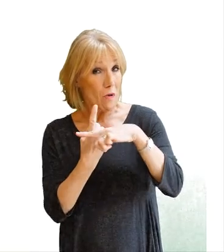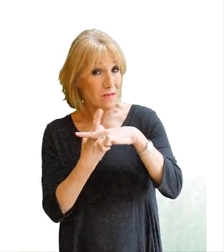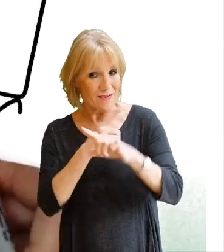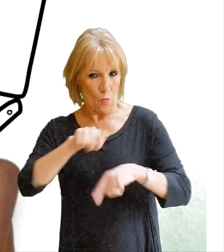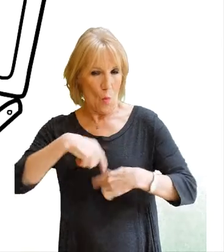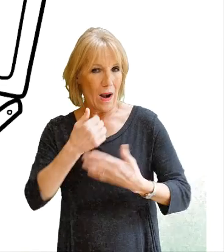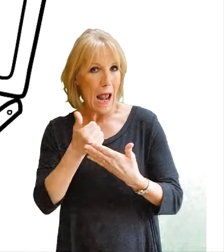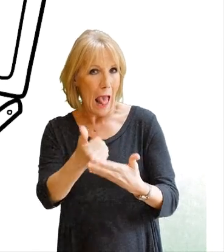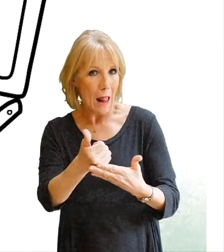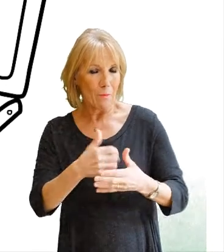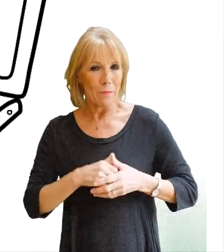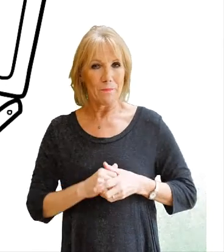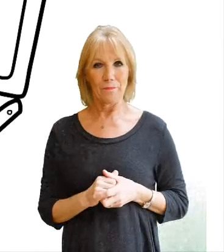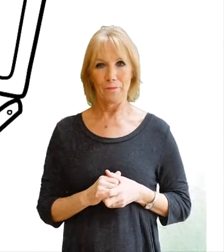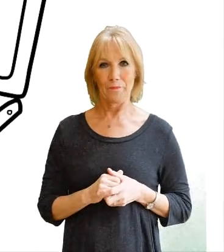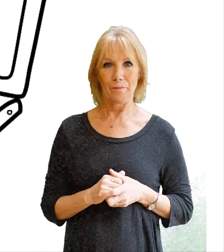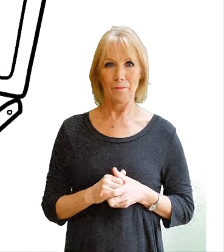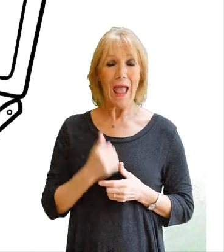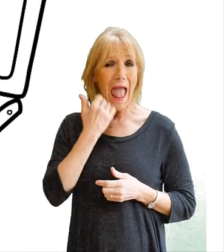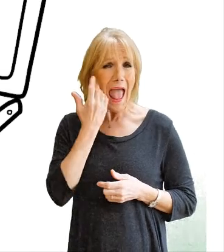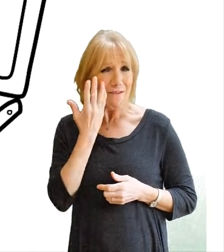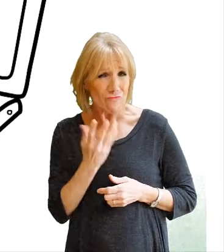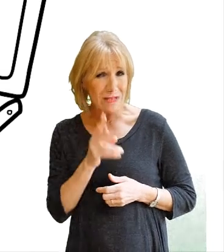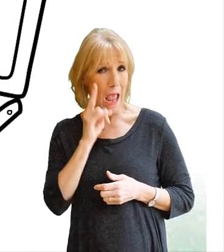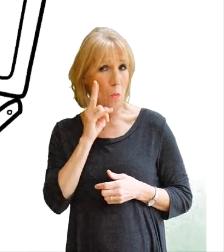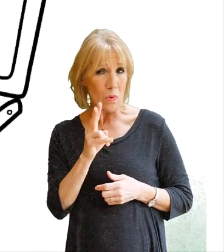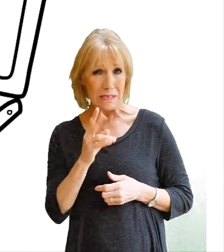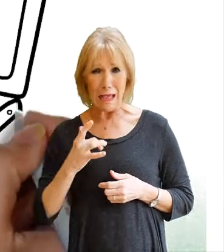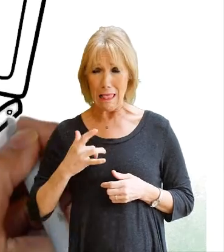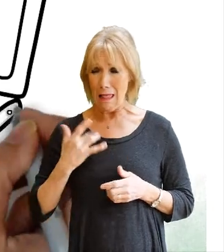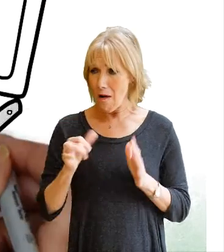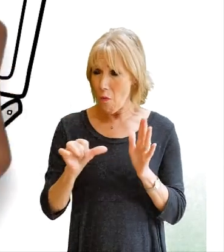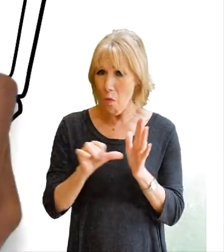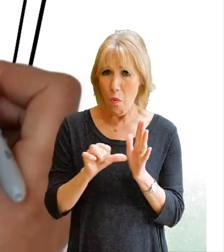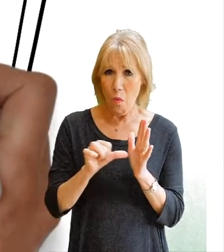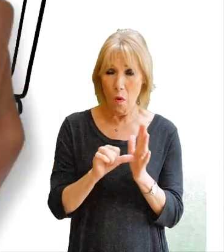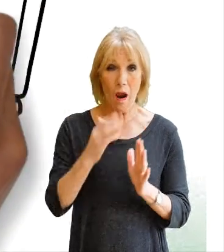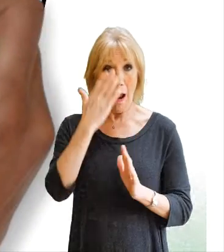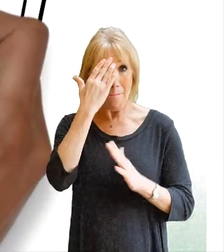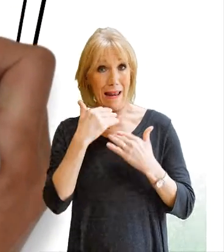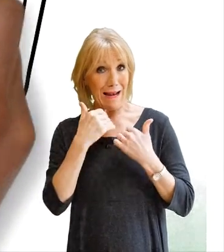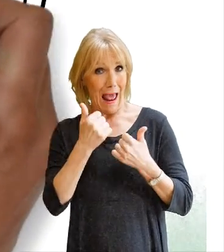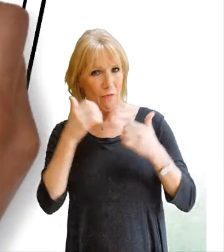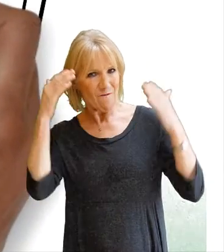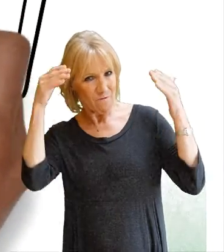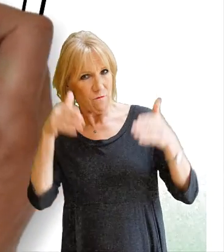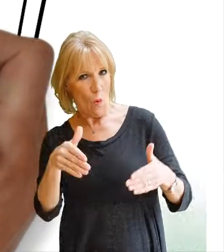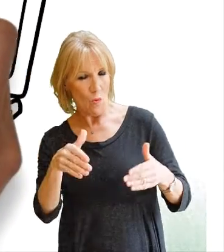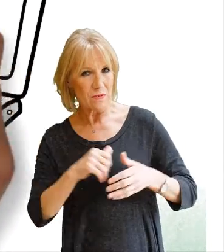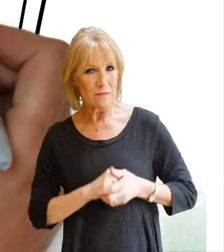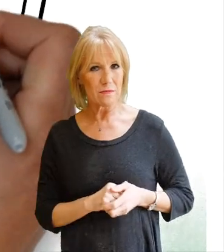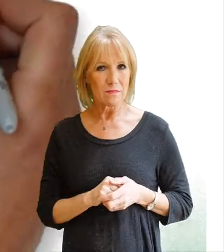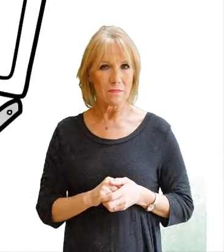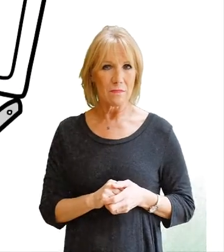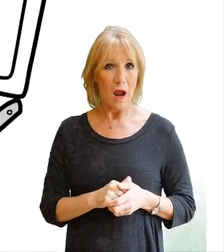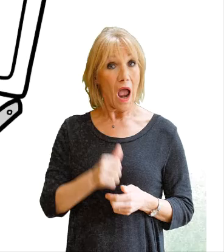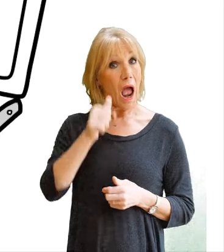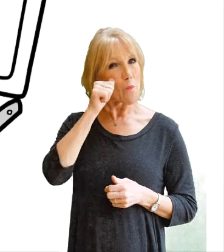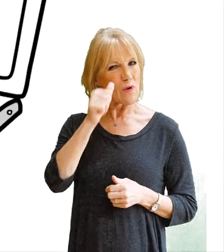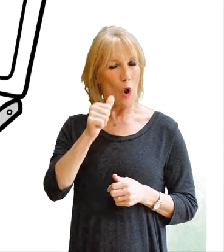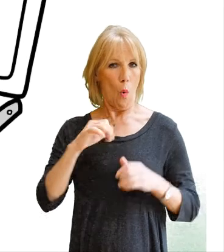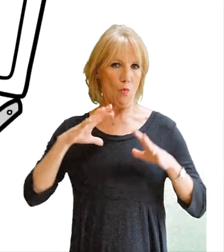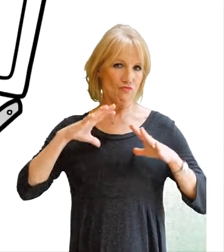help. On a daily basis, we see exactly how tough it can be. Mental health is our primary focus, and we know that how you spend